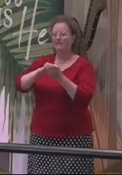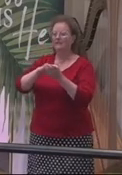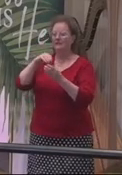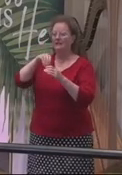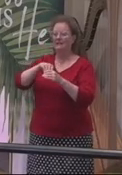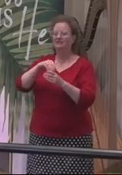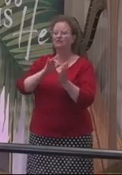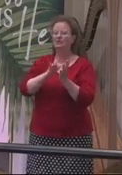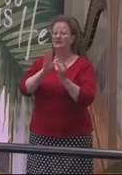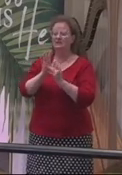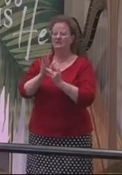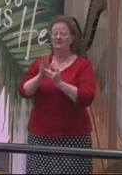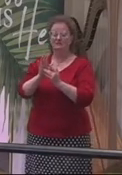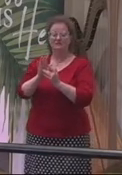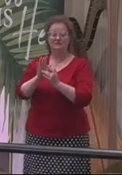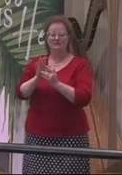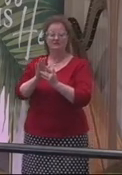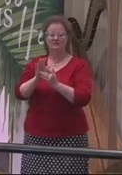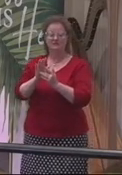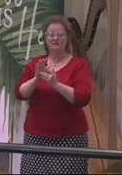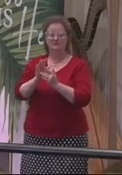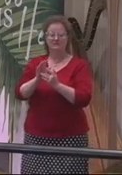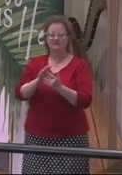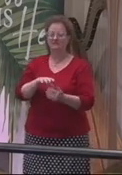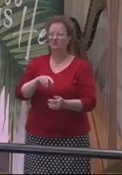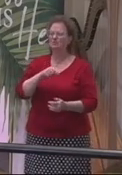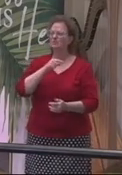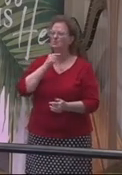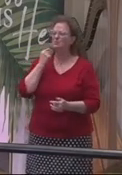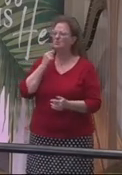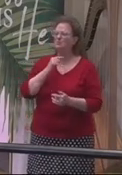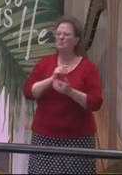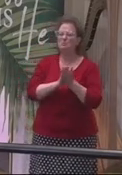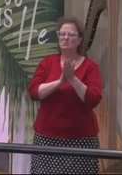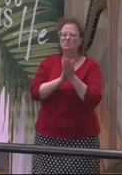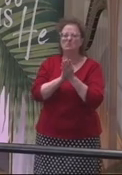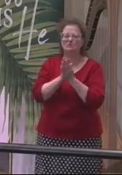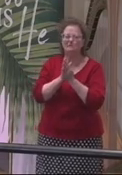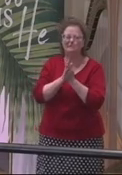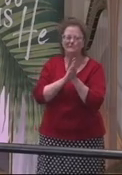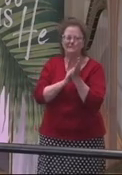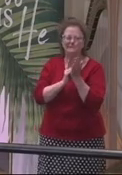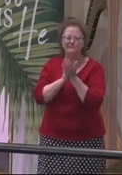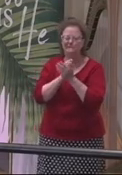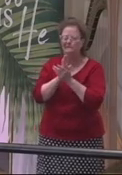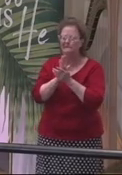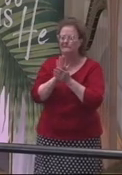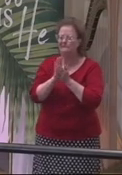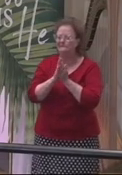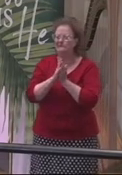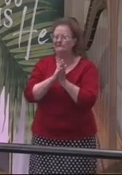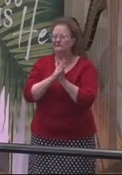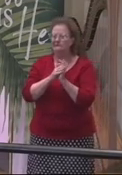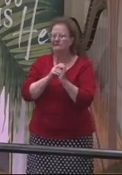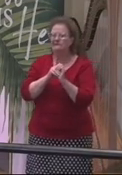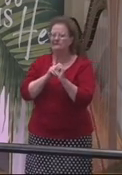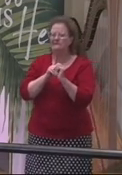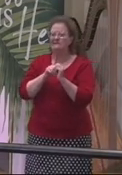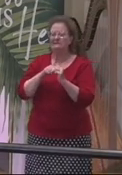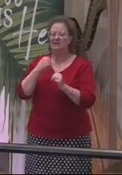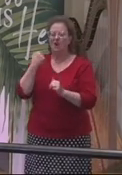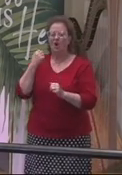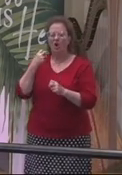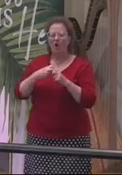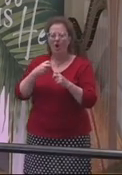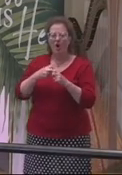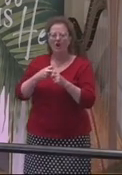Jesus. See, the Pharisees, they were just wringing their hands about all of this ability to contain this